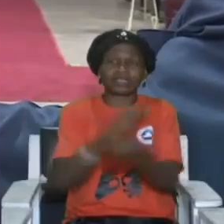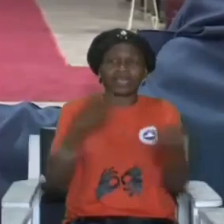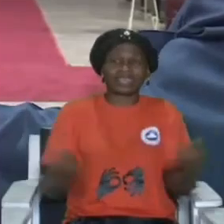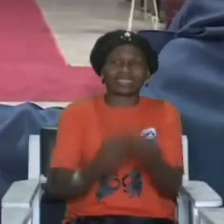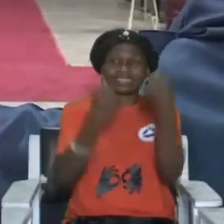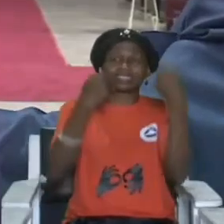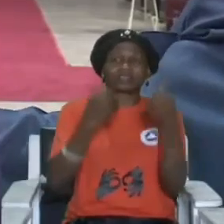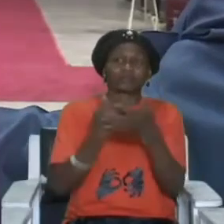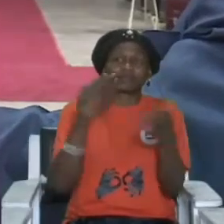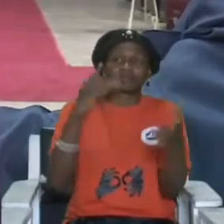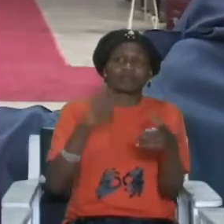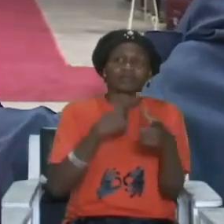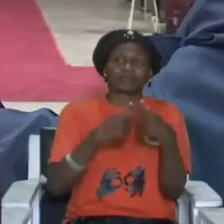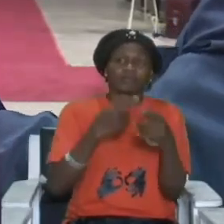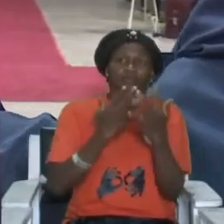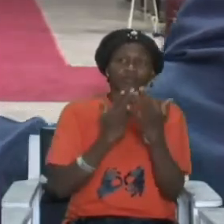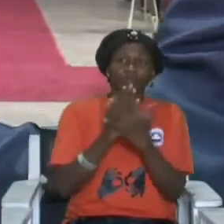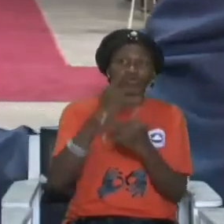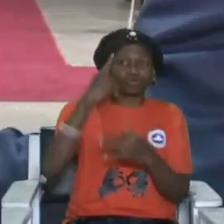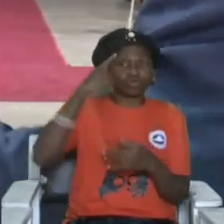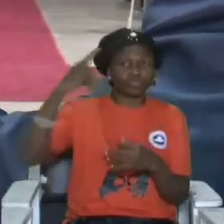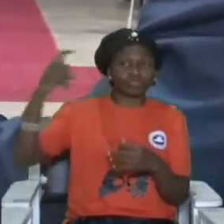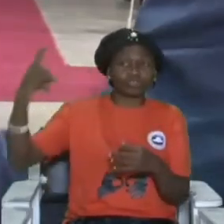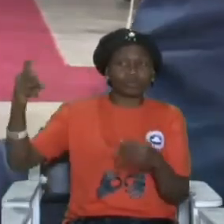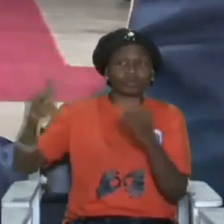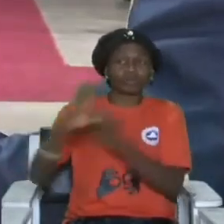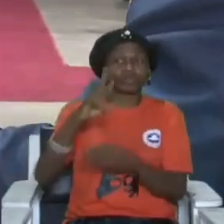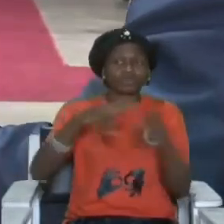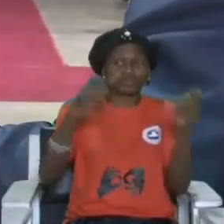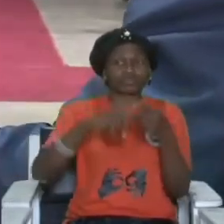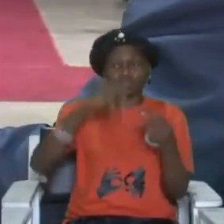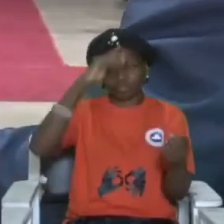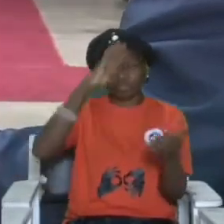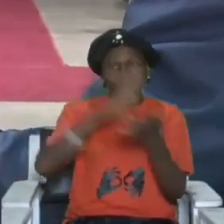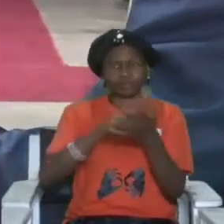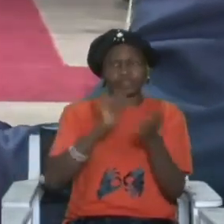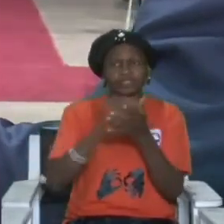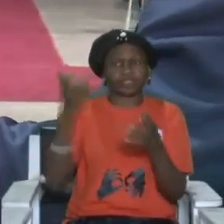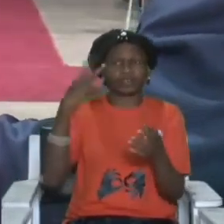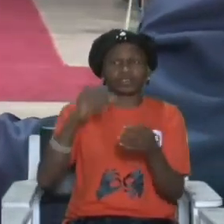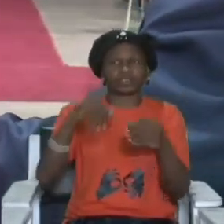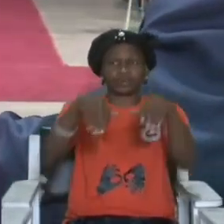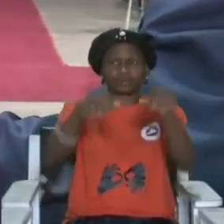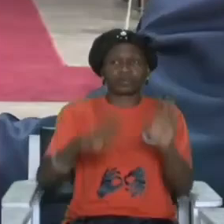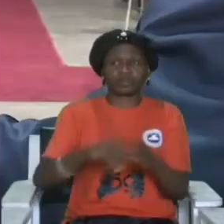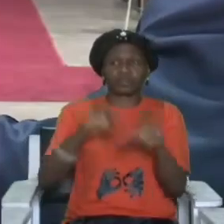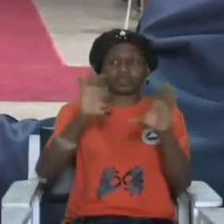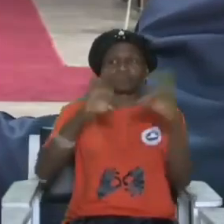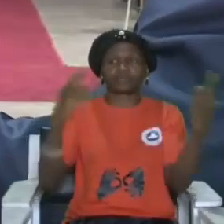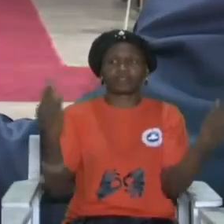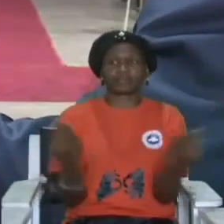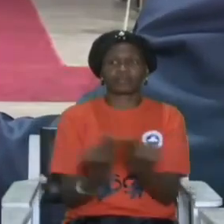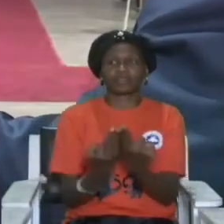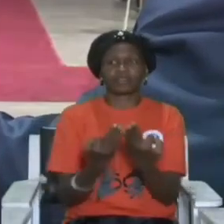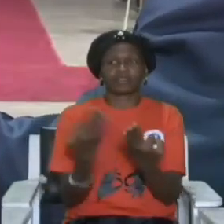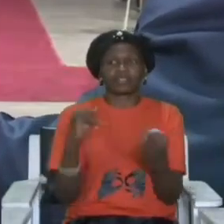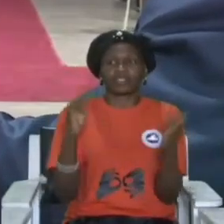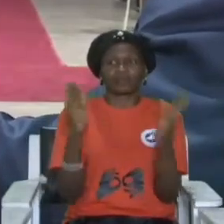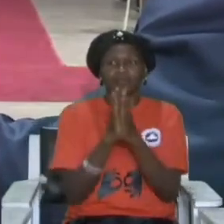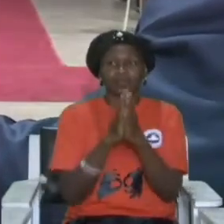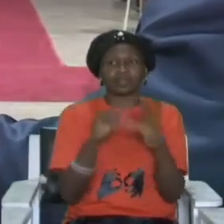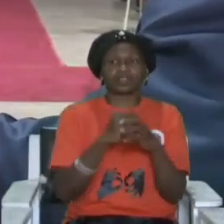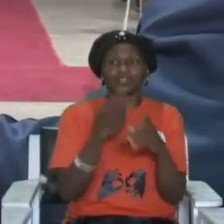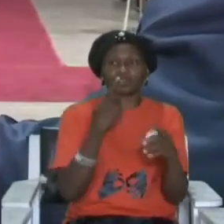then, through a dream, the Lord revealed to my husband that there was a burial in the family. So we prayed in